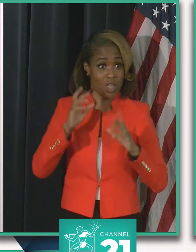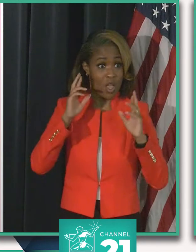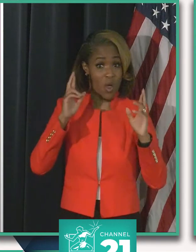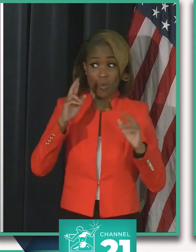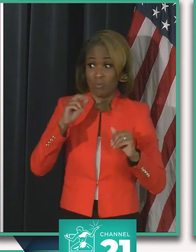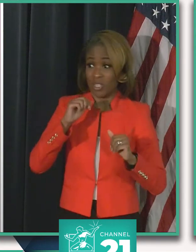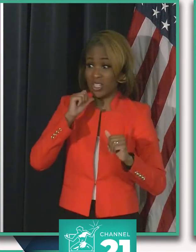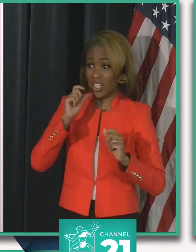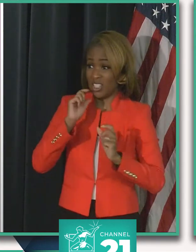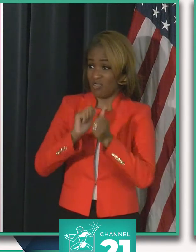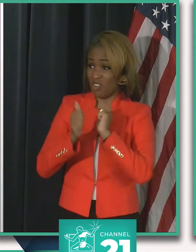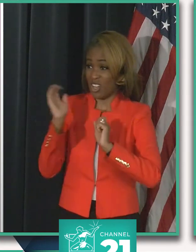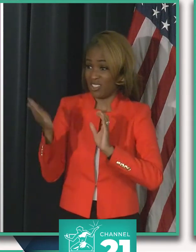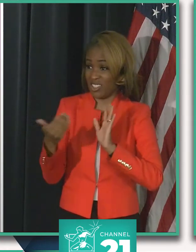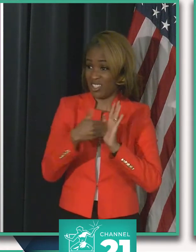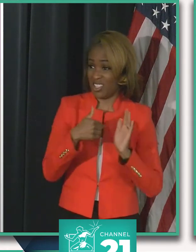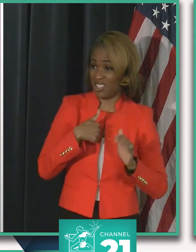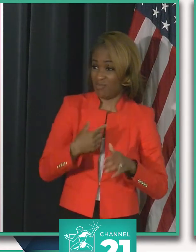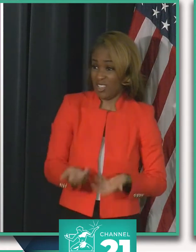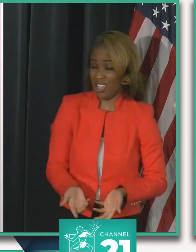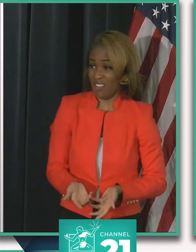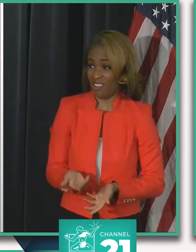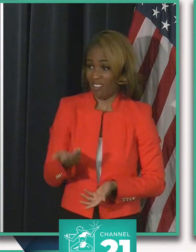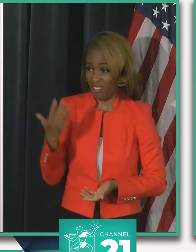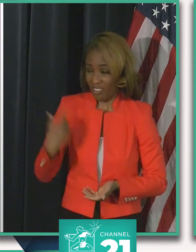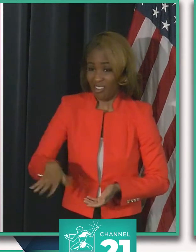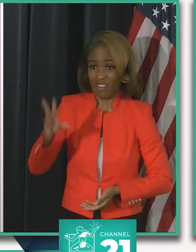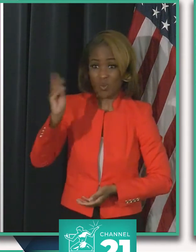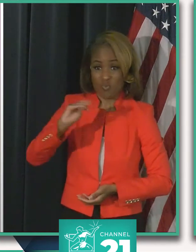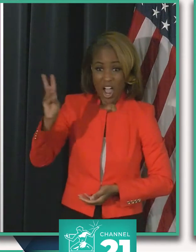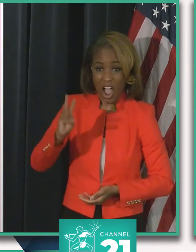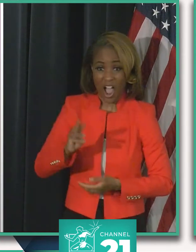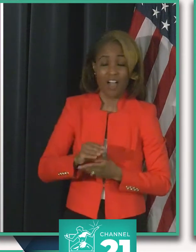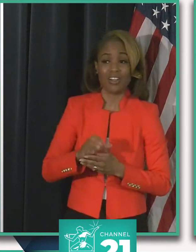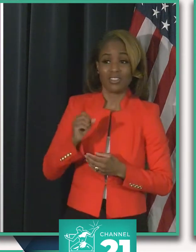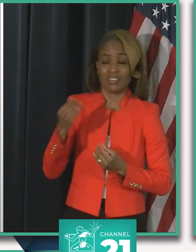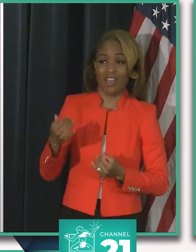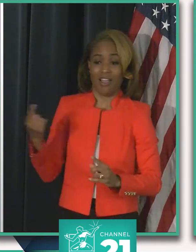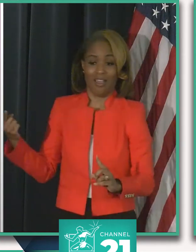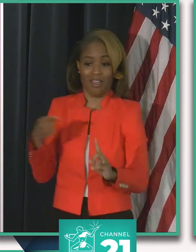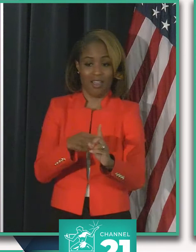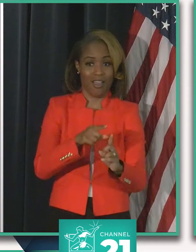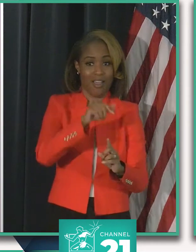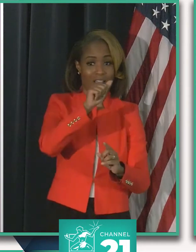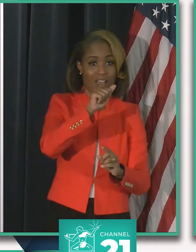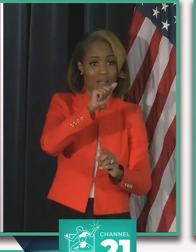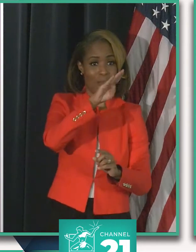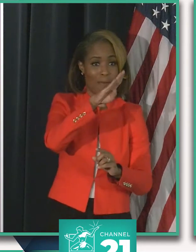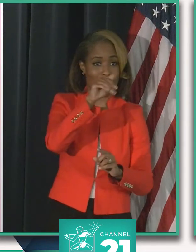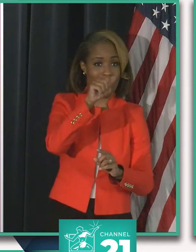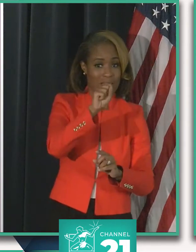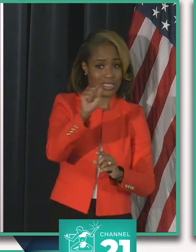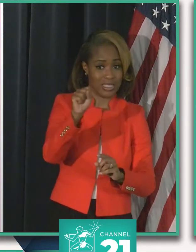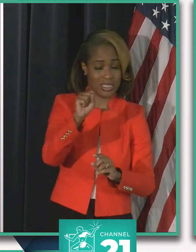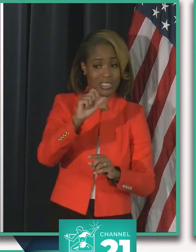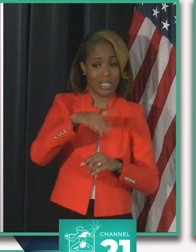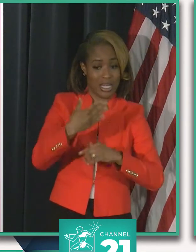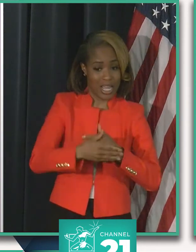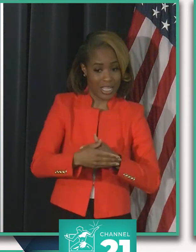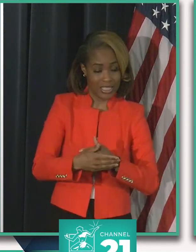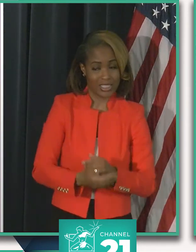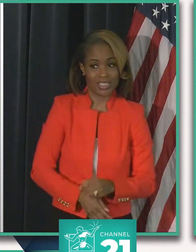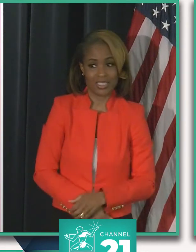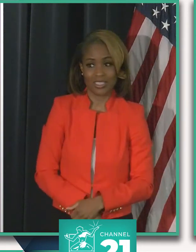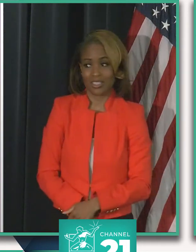run against me. He's got a heck of a stump speech. All right. We're back to Abbas, I think. Abbas, you're next.